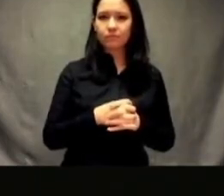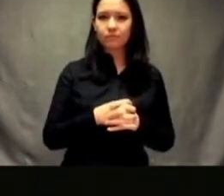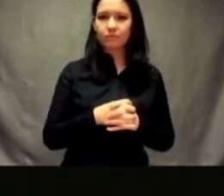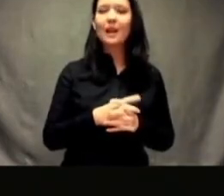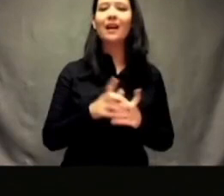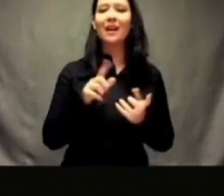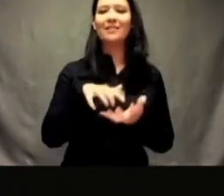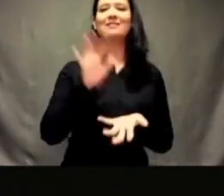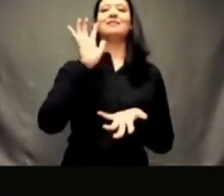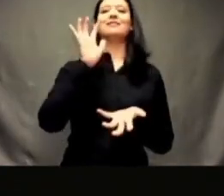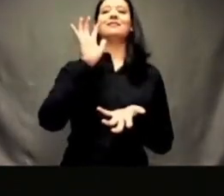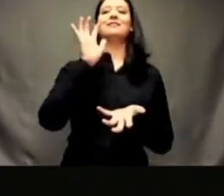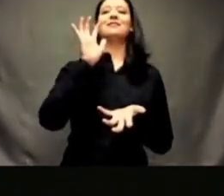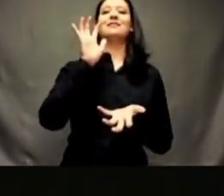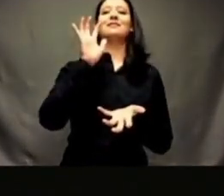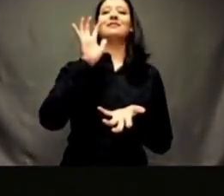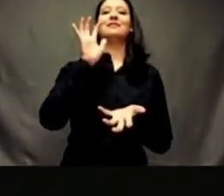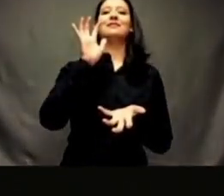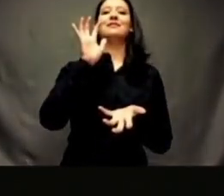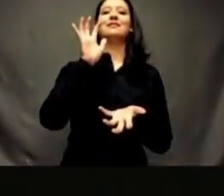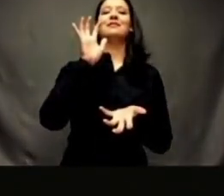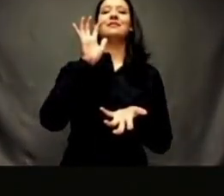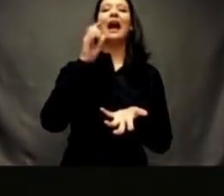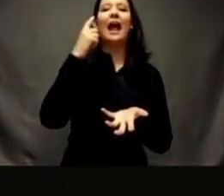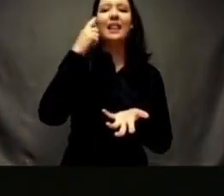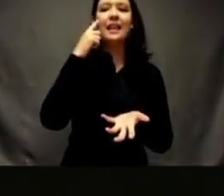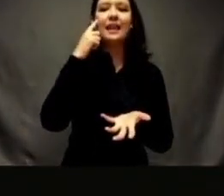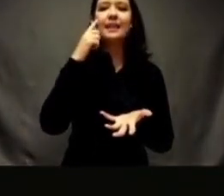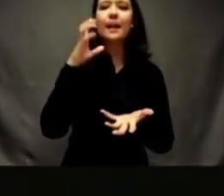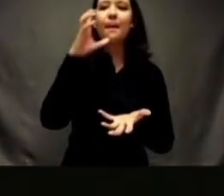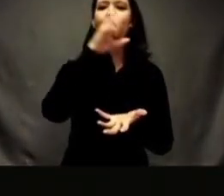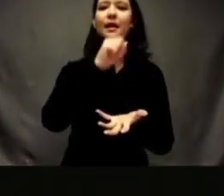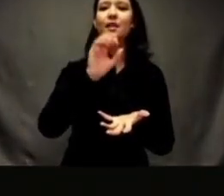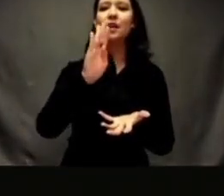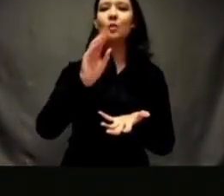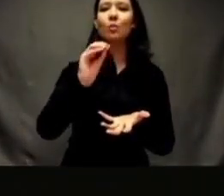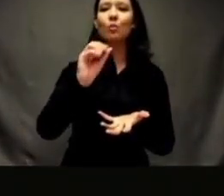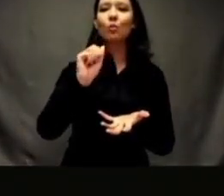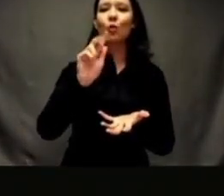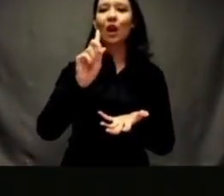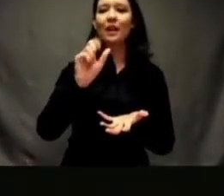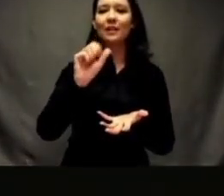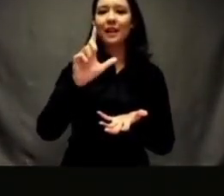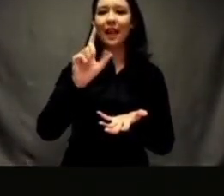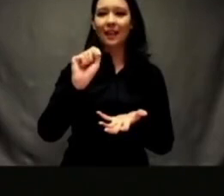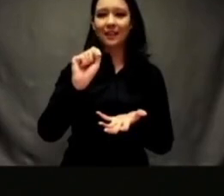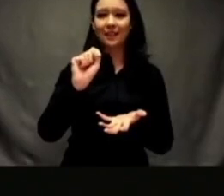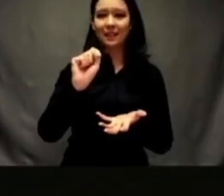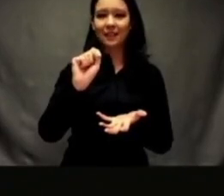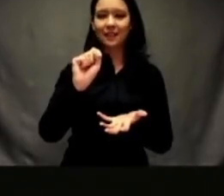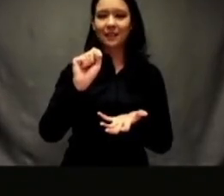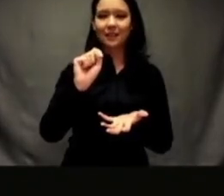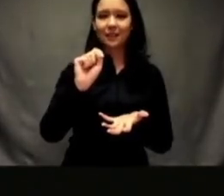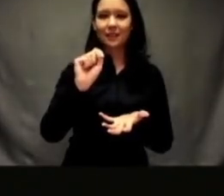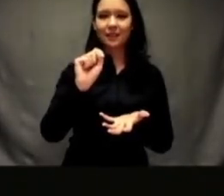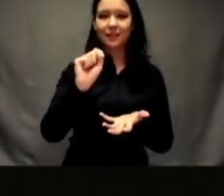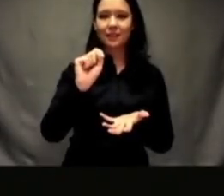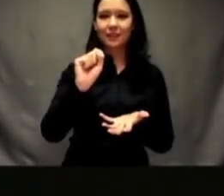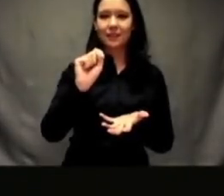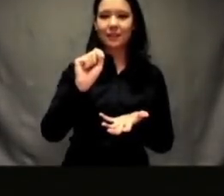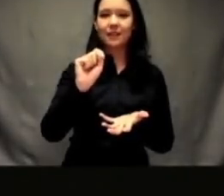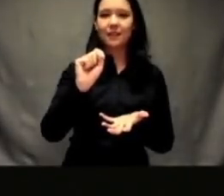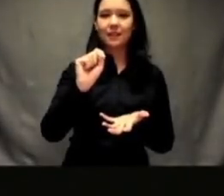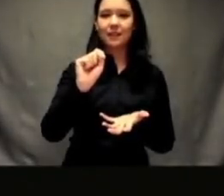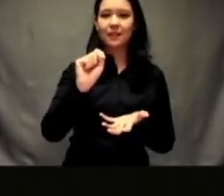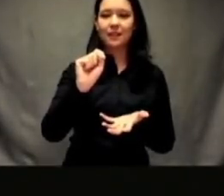It opens its mouth, it goes straight. I think it's missing the broadcast. If you know what, in this, can